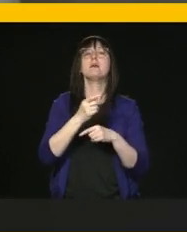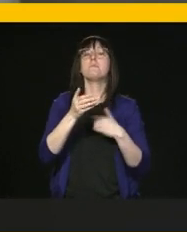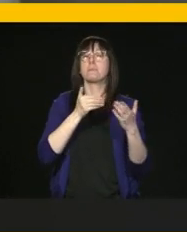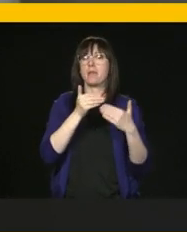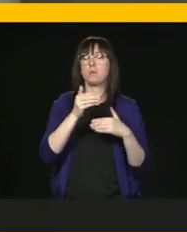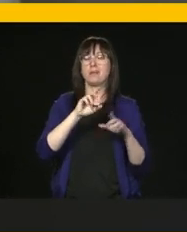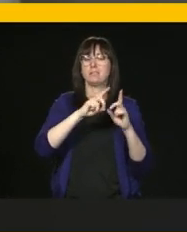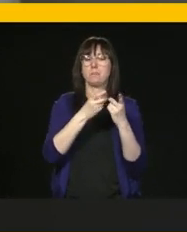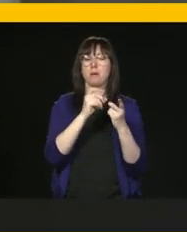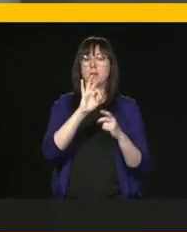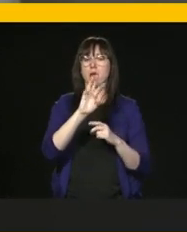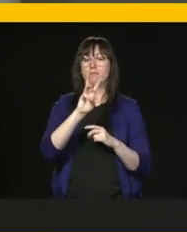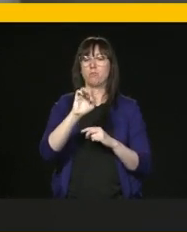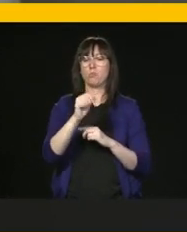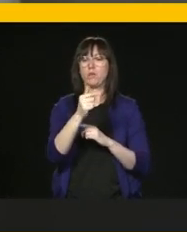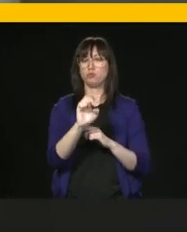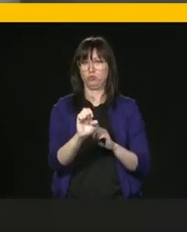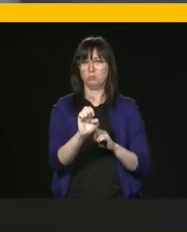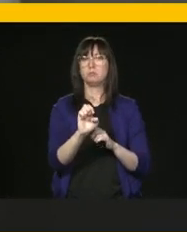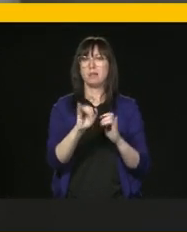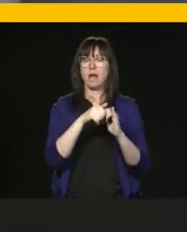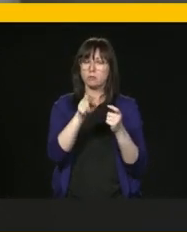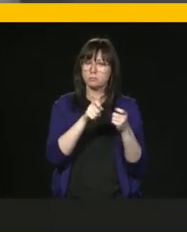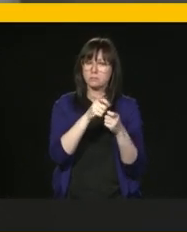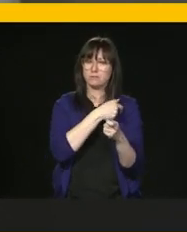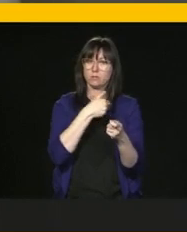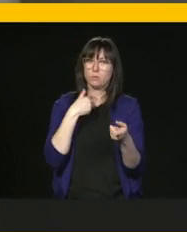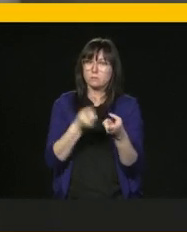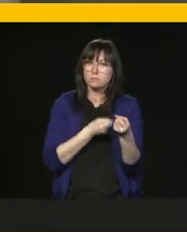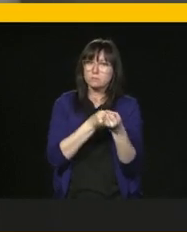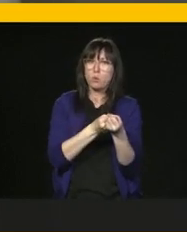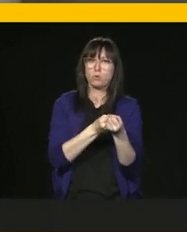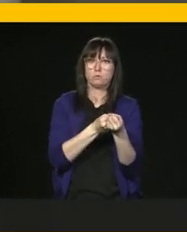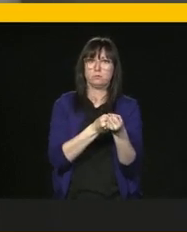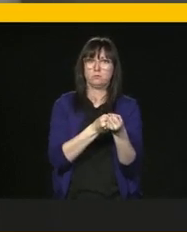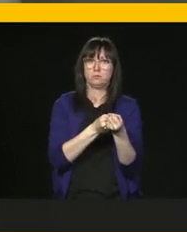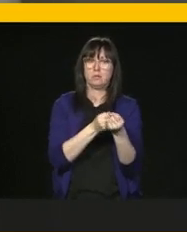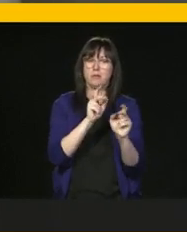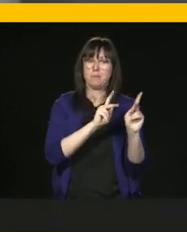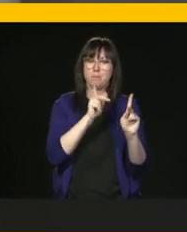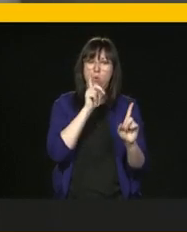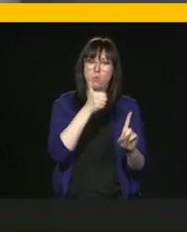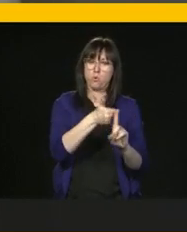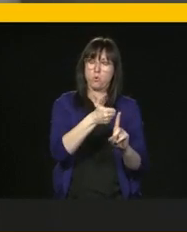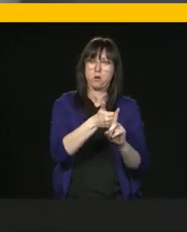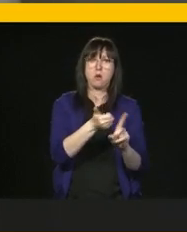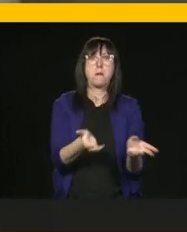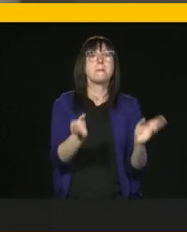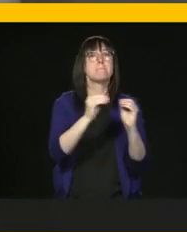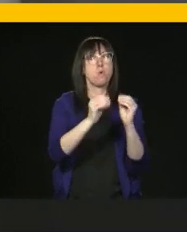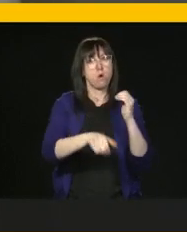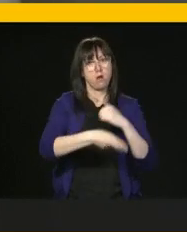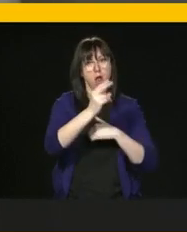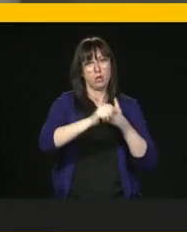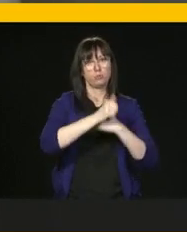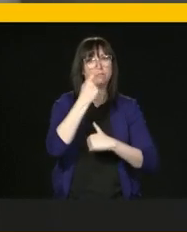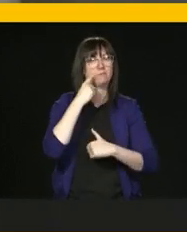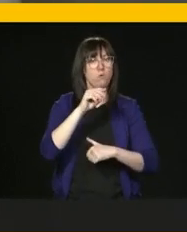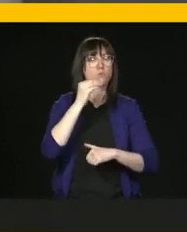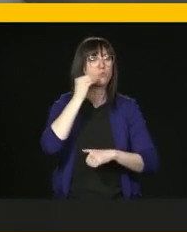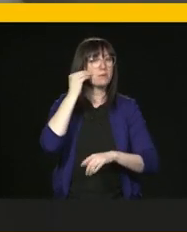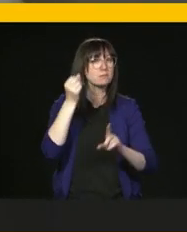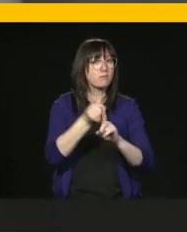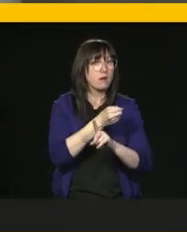do specifically for particularly people who are more at risk of domestic violence and how we support families who are often